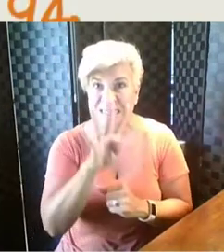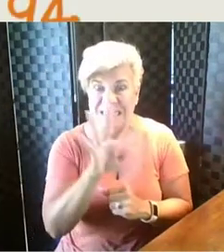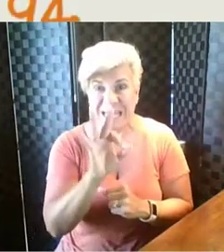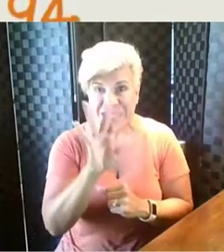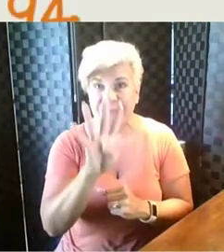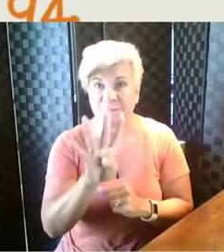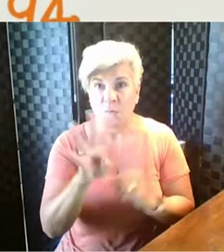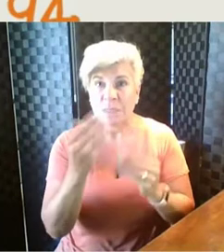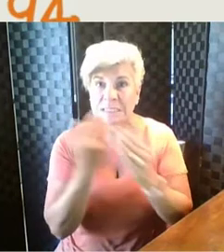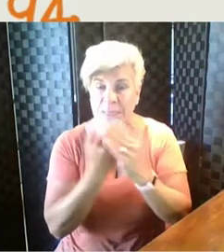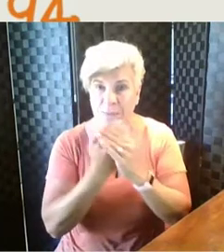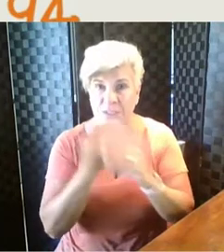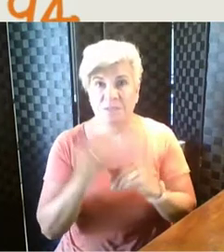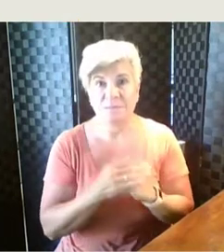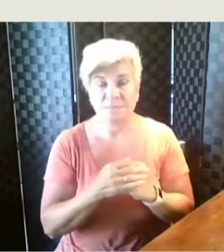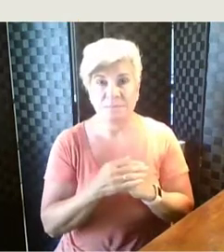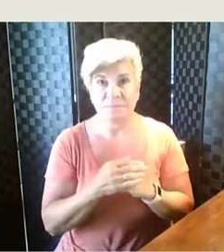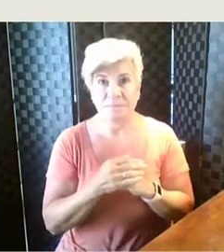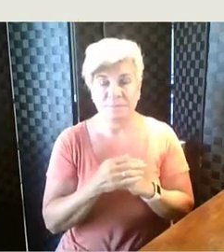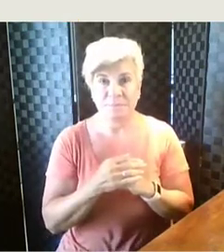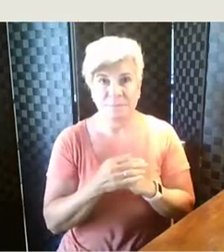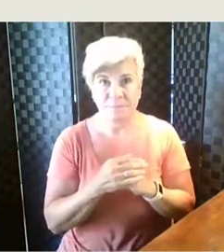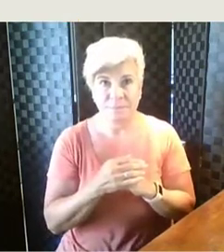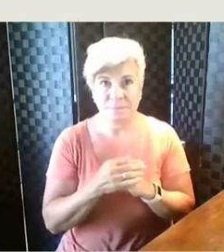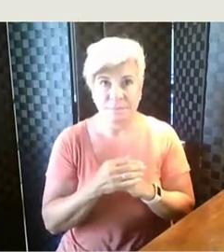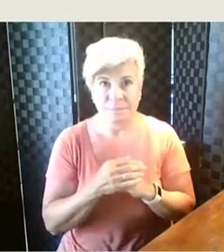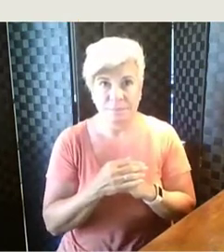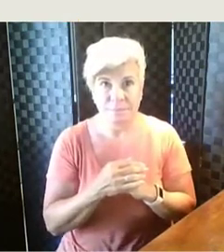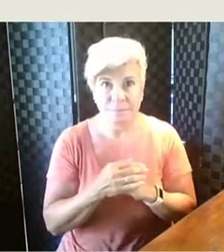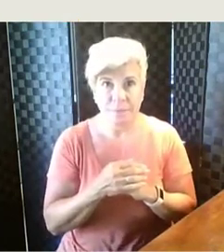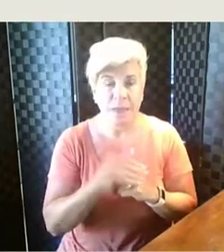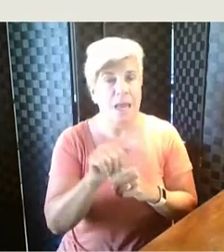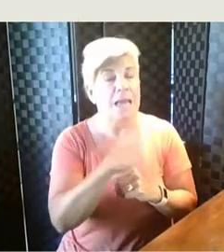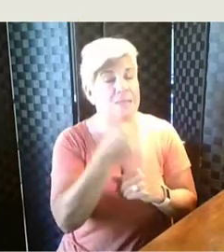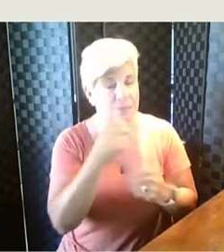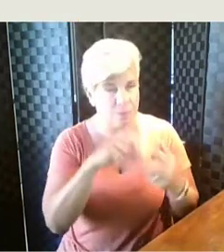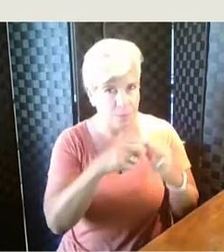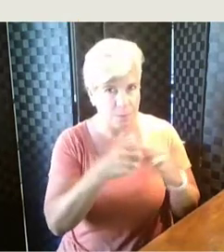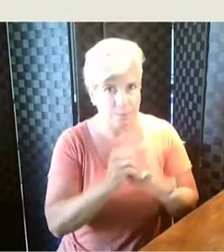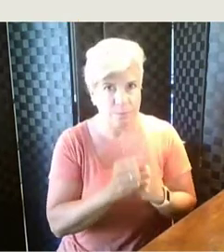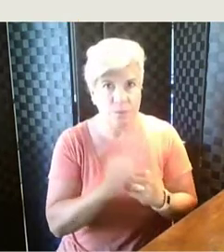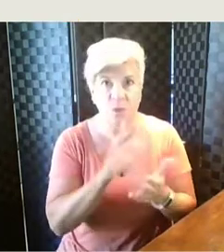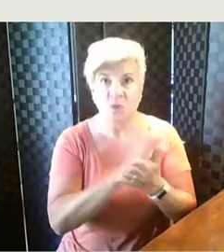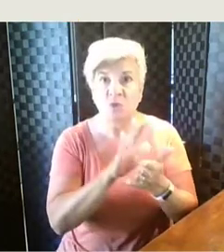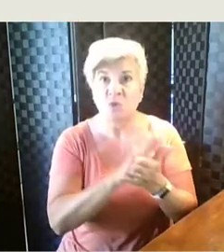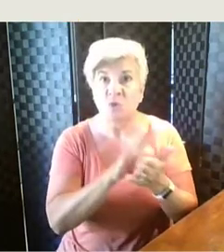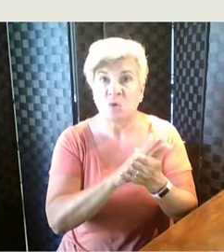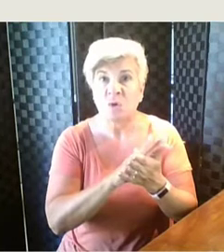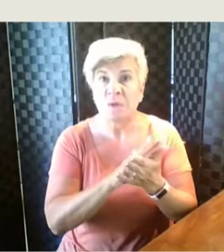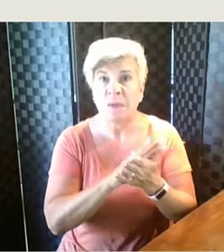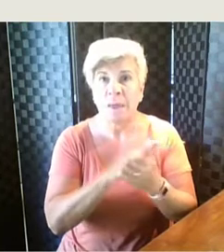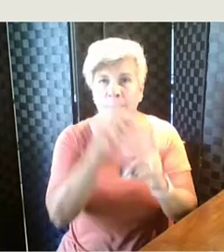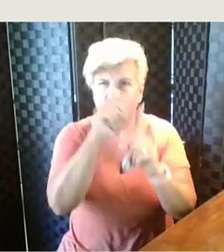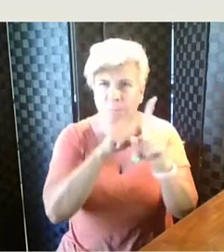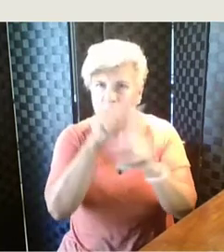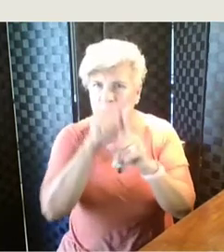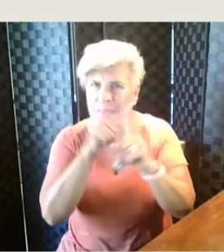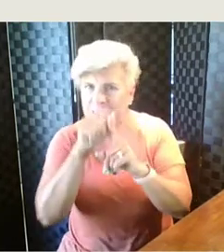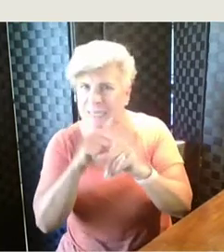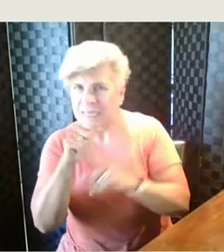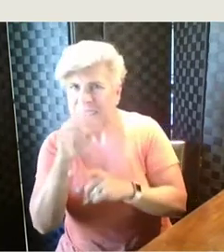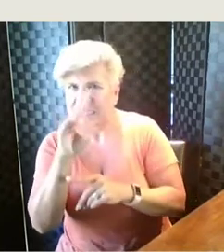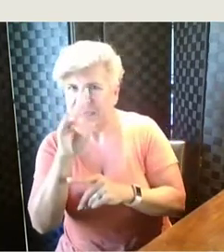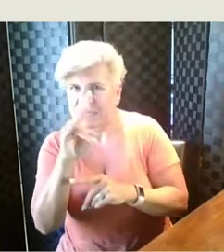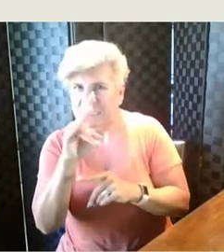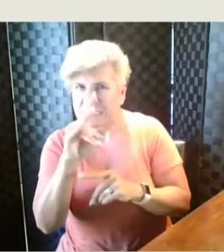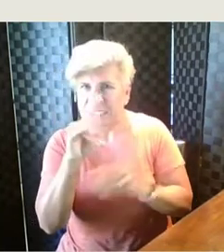94 sandwiches. Here's a different problem. The school cooks peeled 17 cucumbers and 36